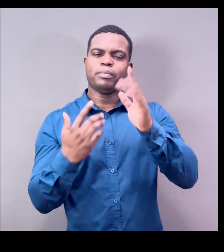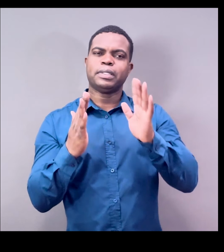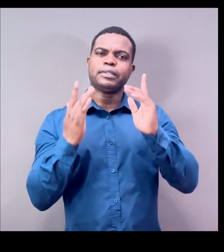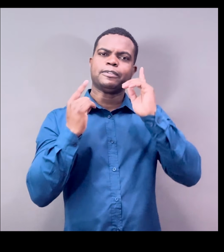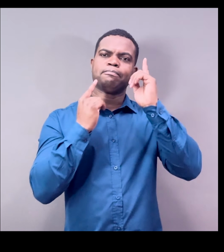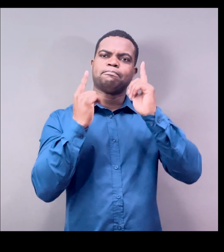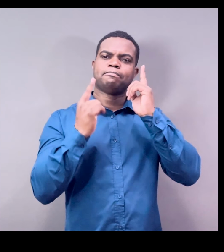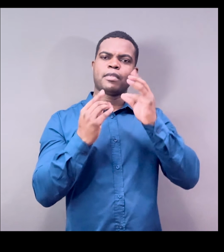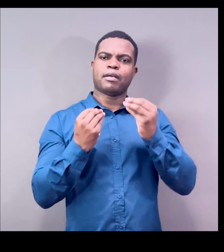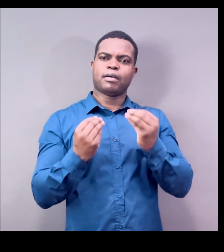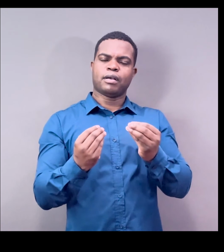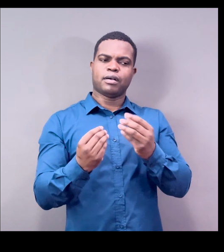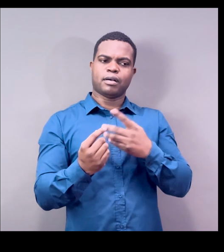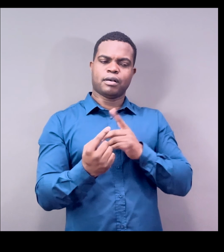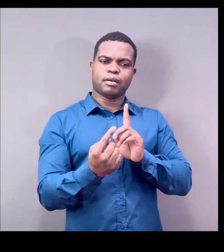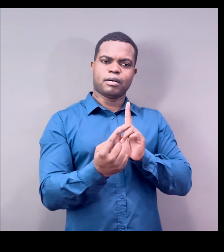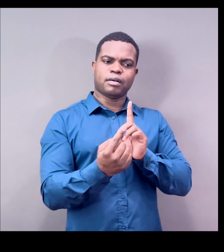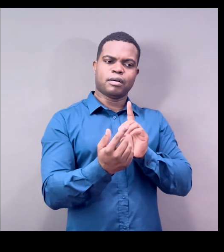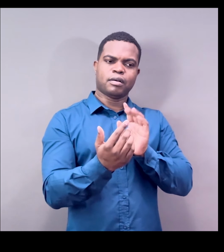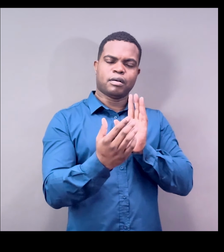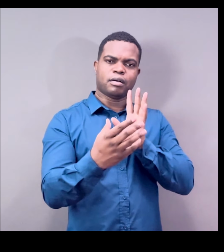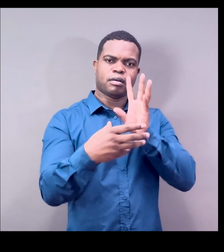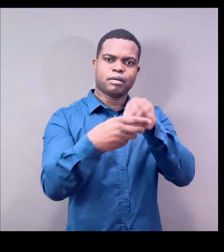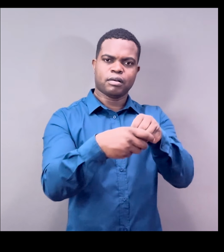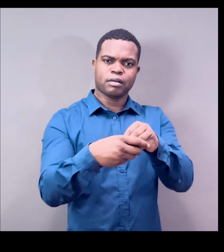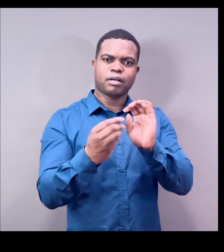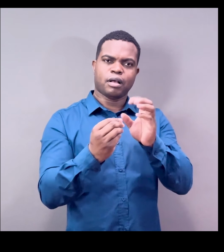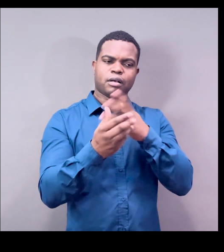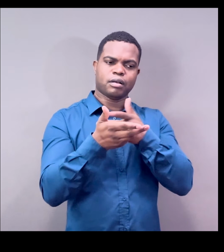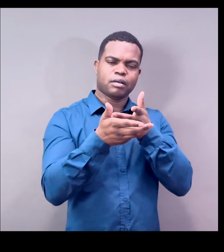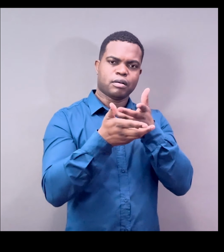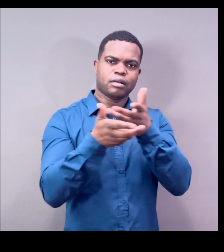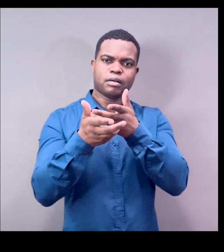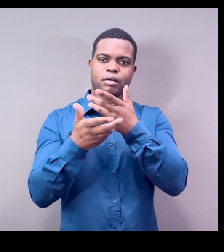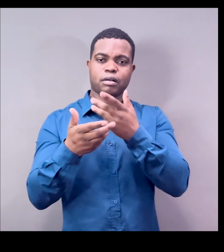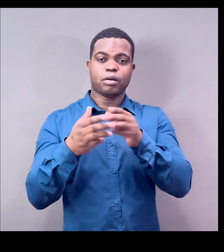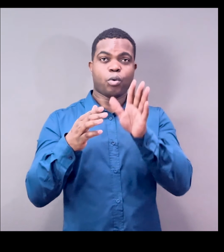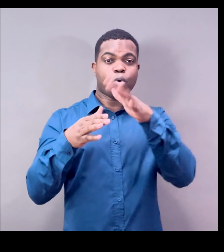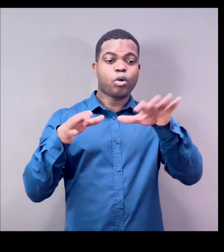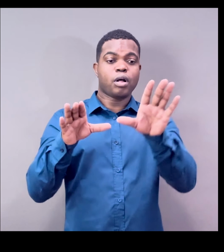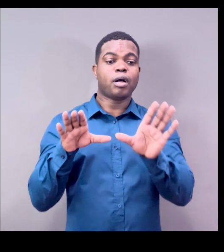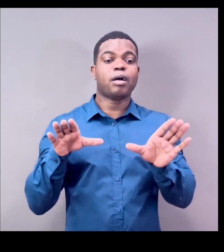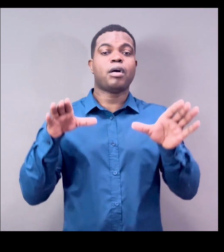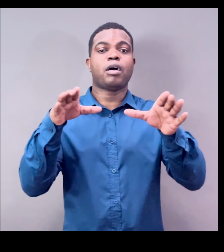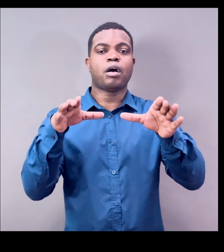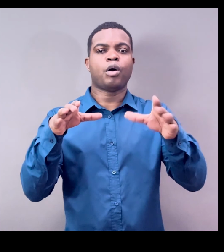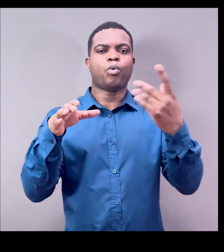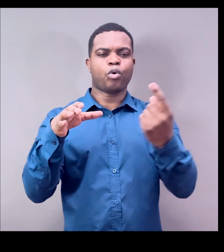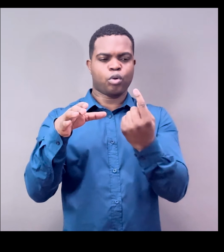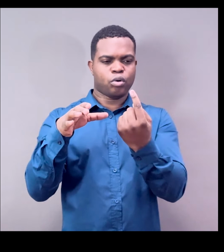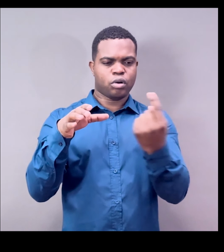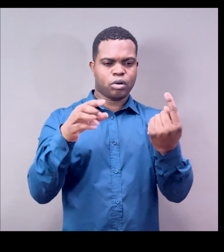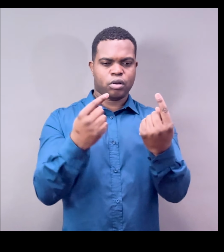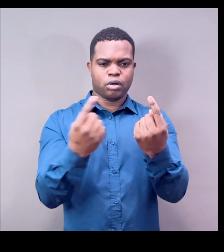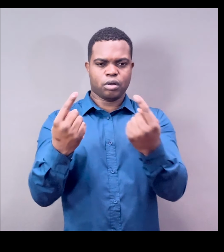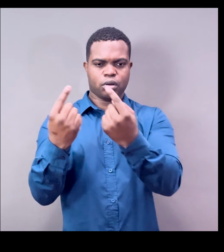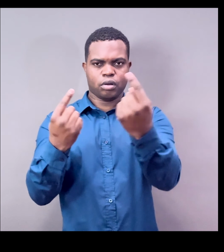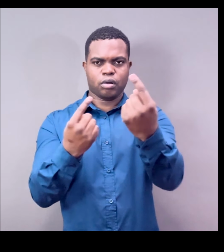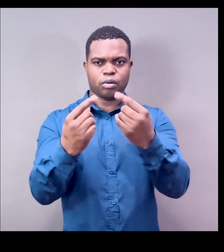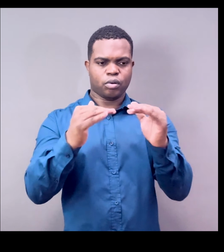this coalition, this body, instead of approaching or engaging these